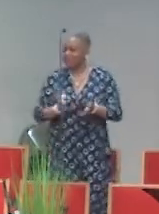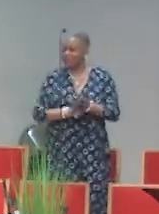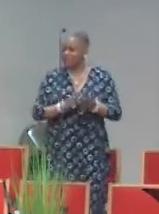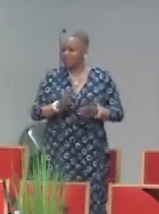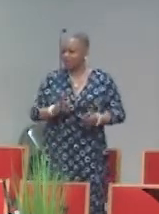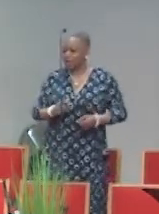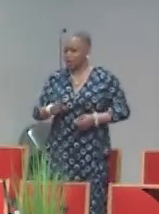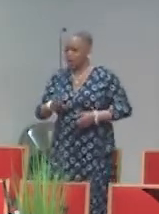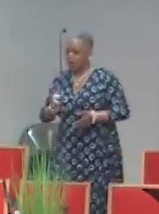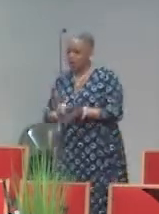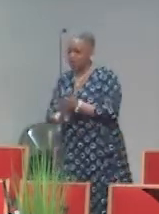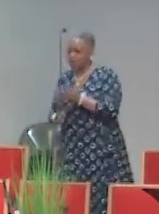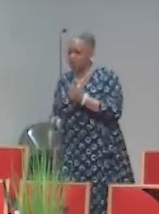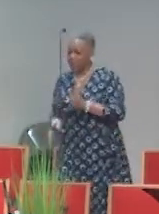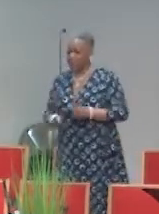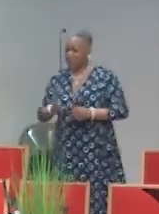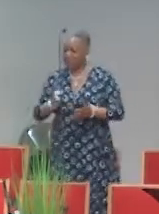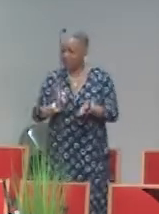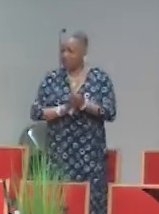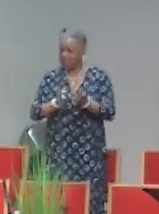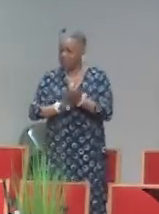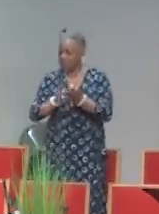Bless the Lord.